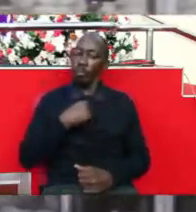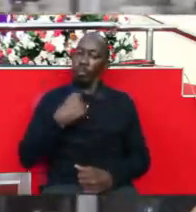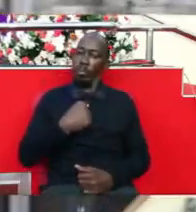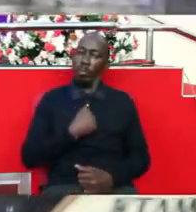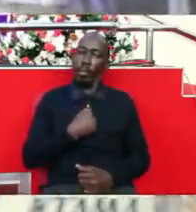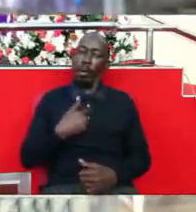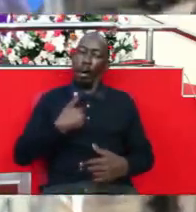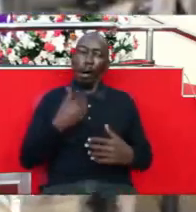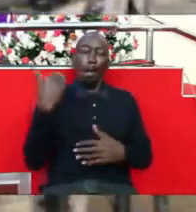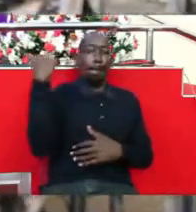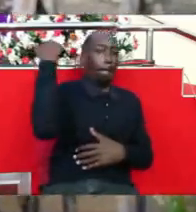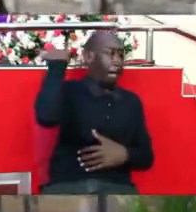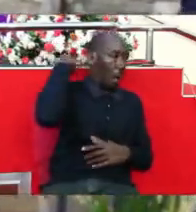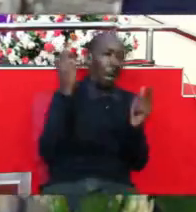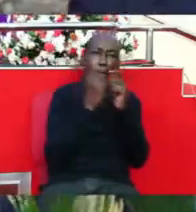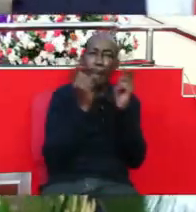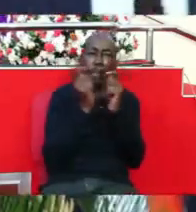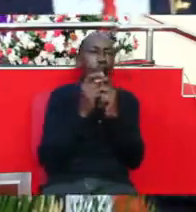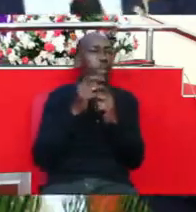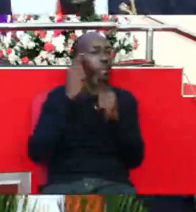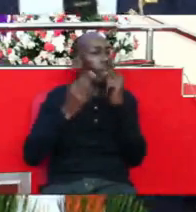I had a back pain for many